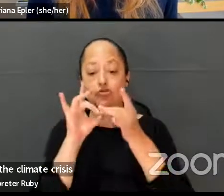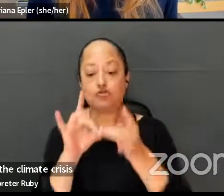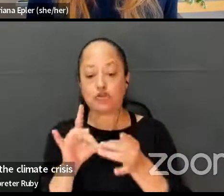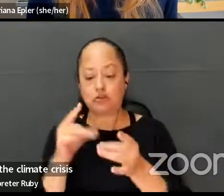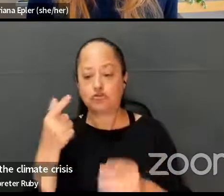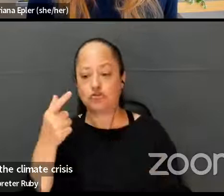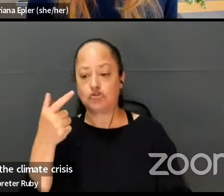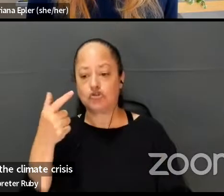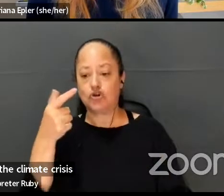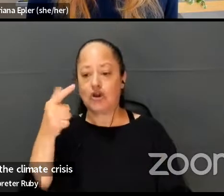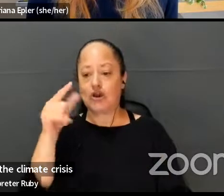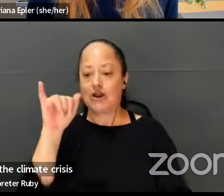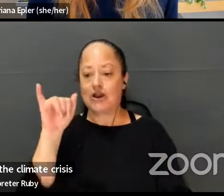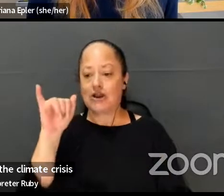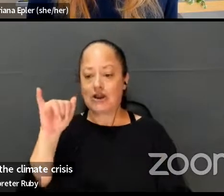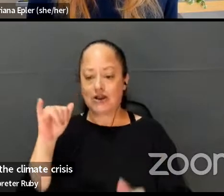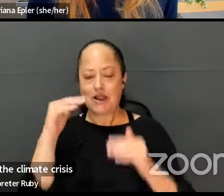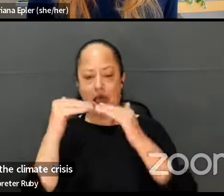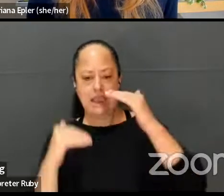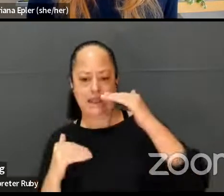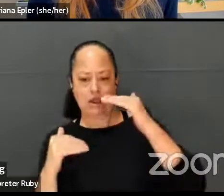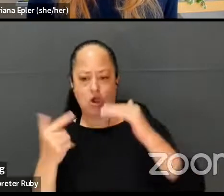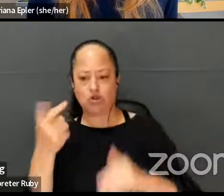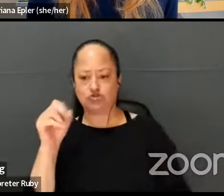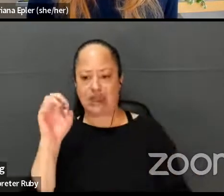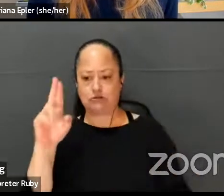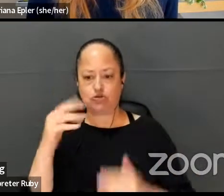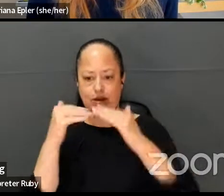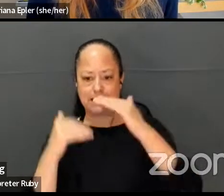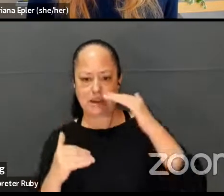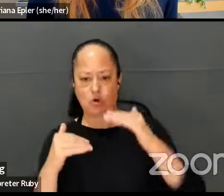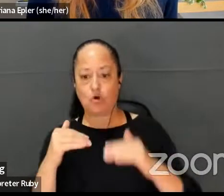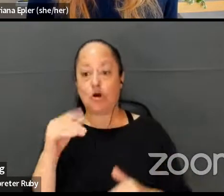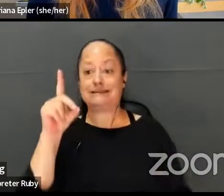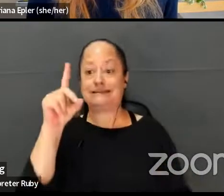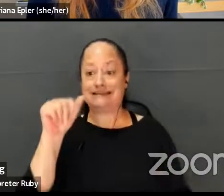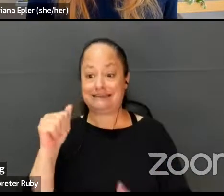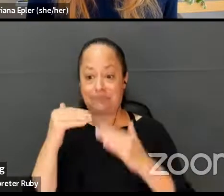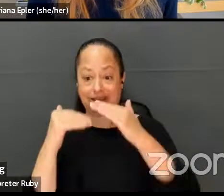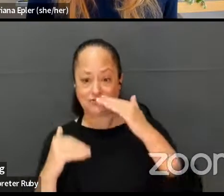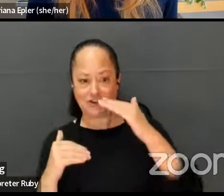disability justice, because at the forefront of the climate justice,